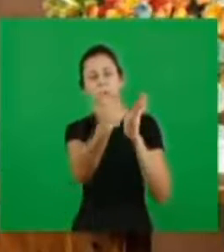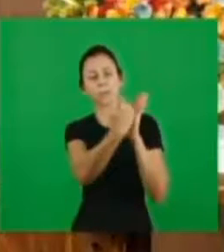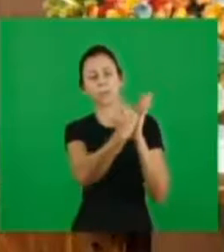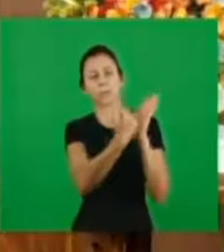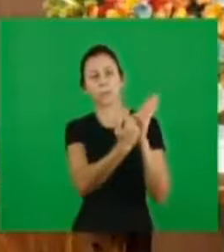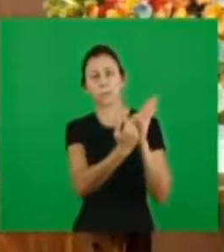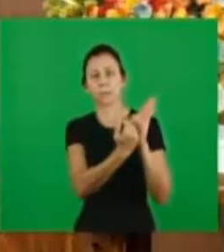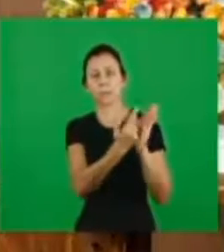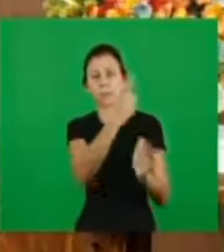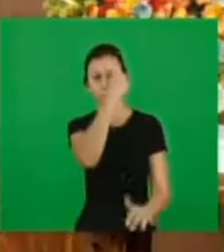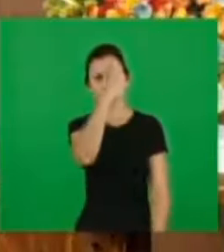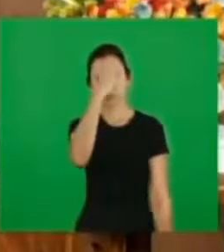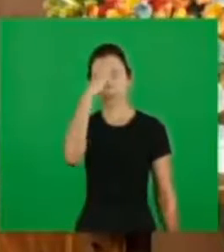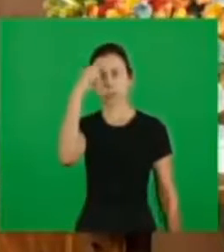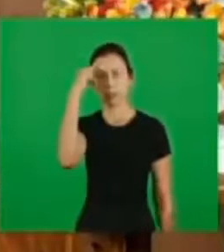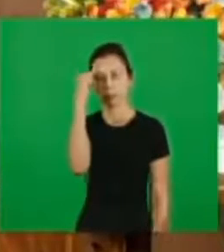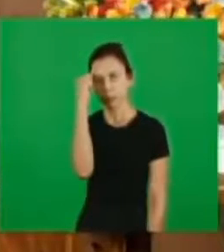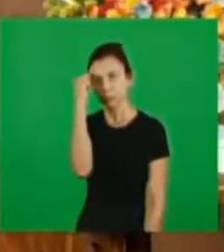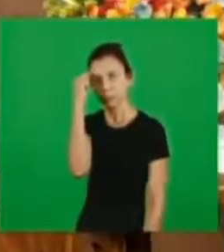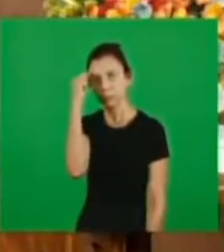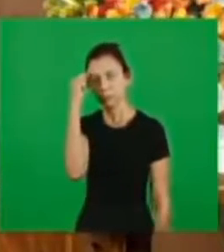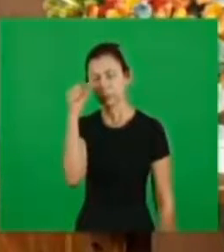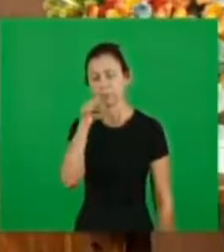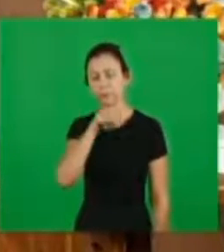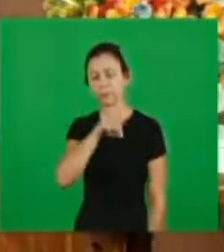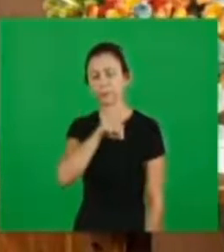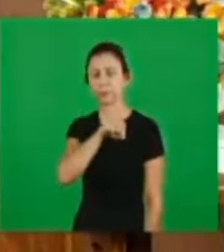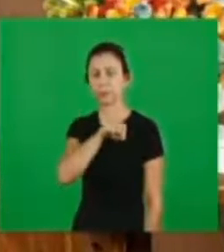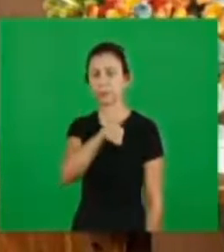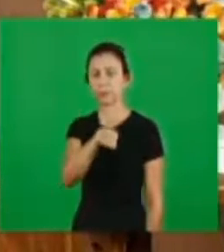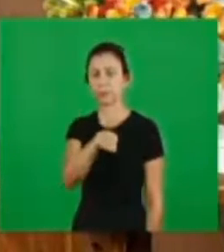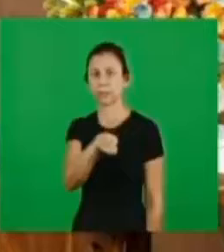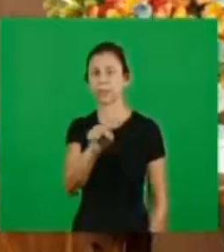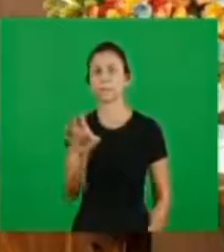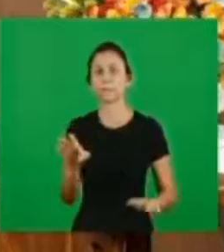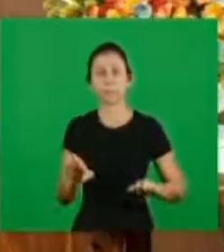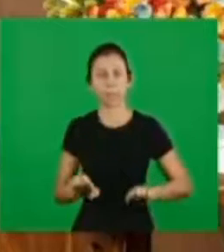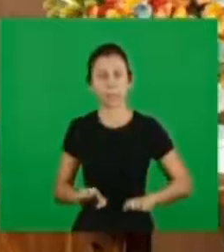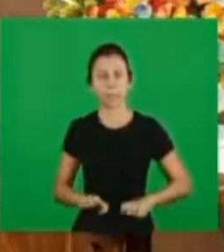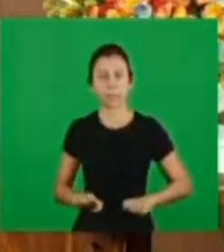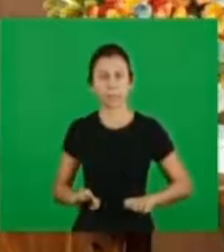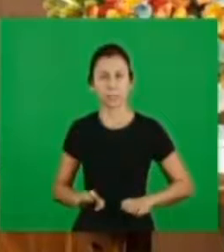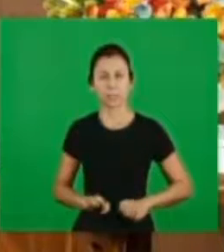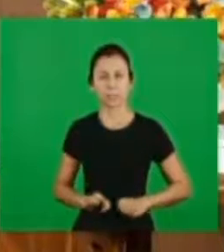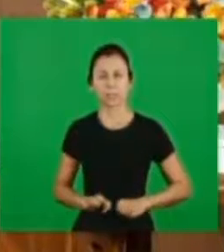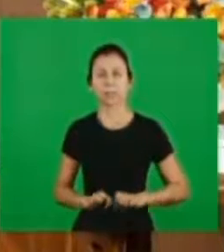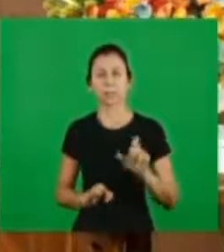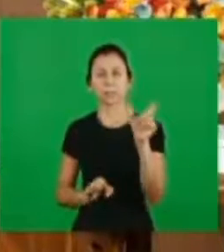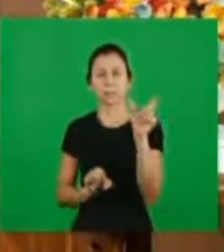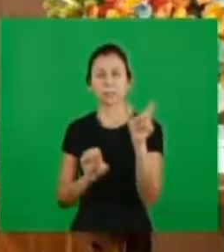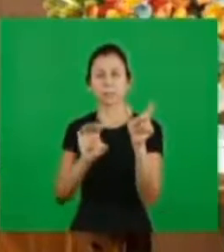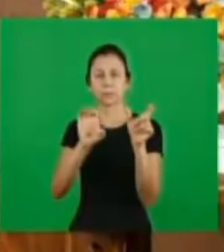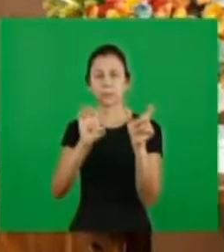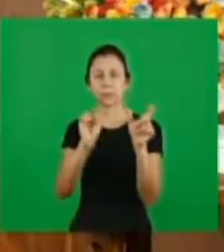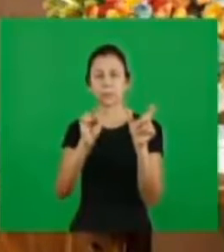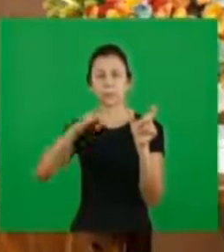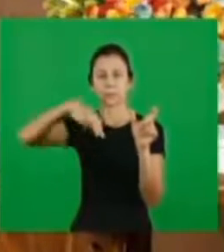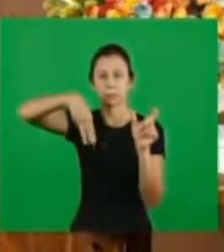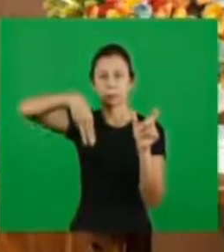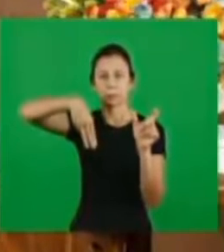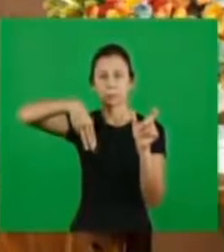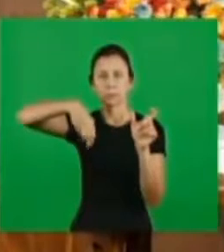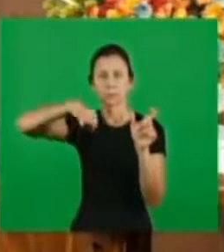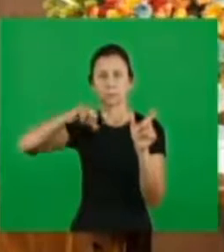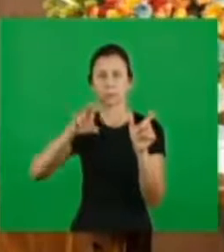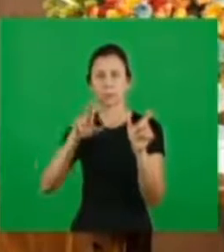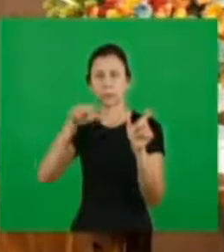for the persecution that the church was going through, the church of Smyrna, and Smyrna comes from the word myrrh. This